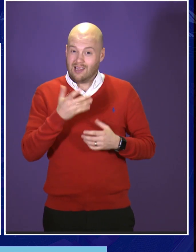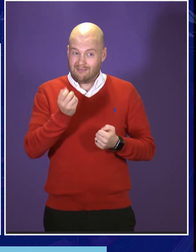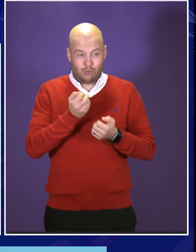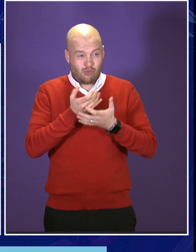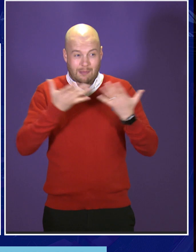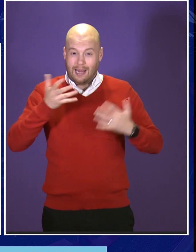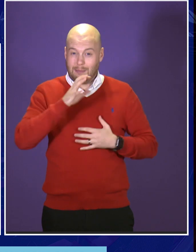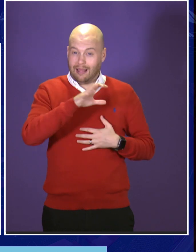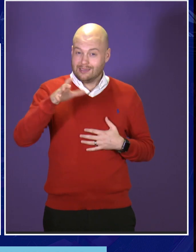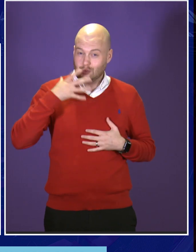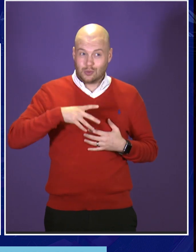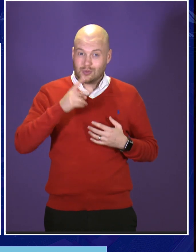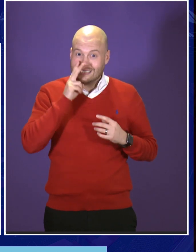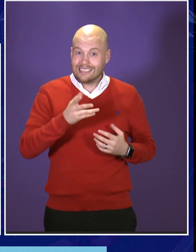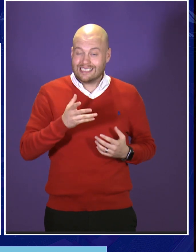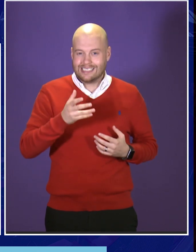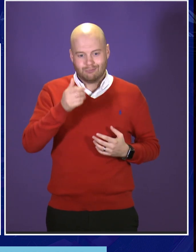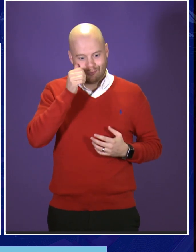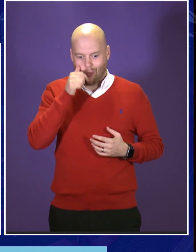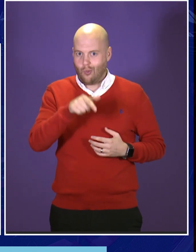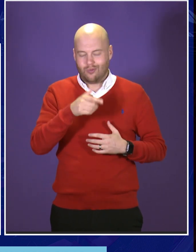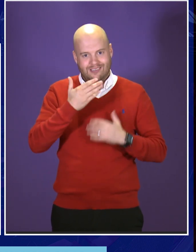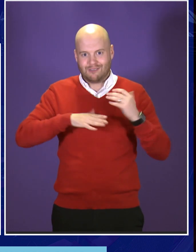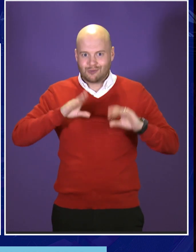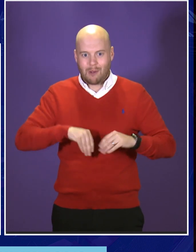see, so you know that it's never going to end.